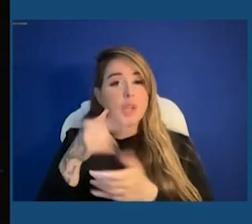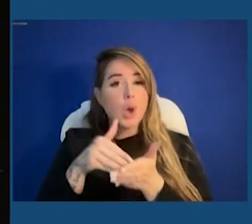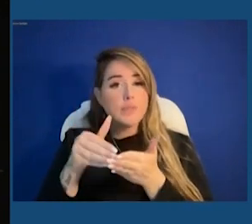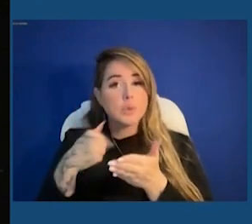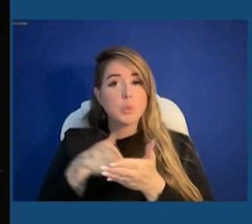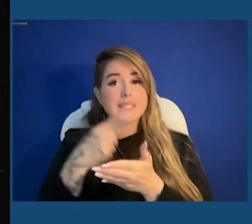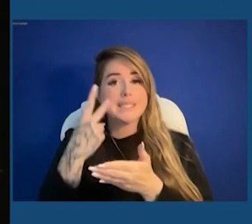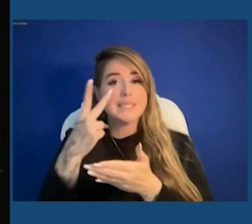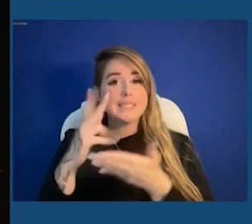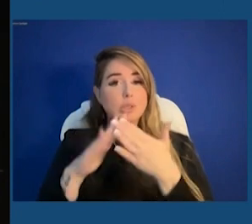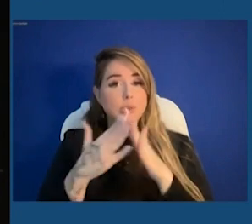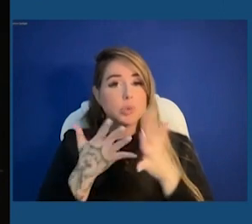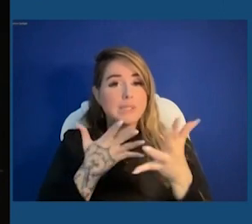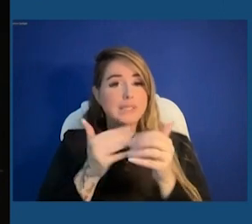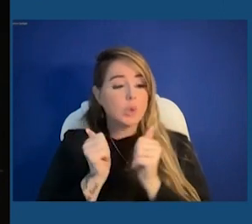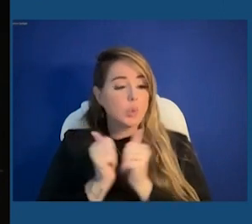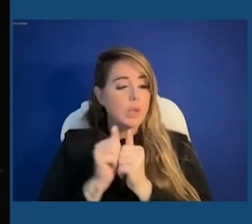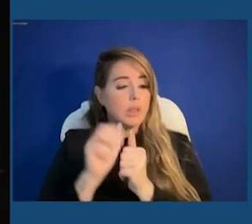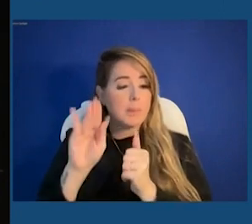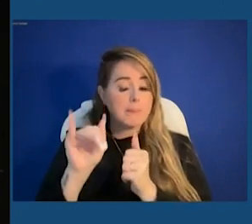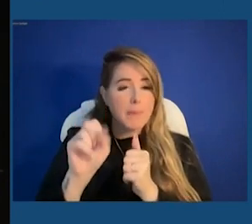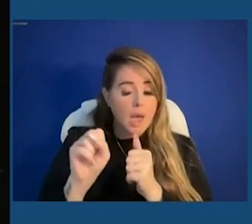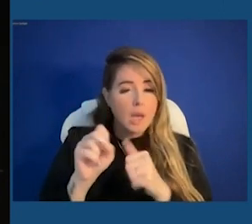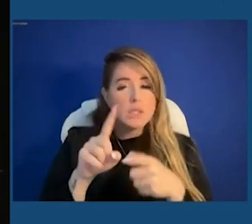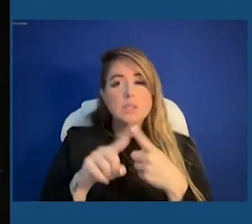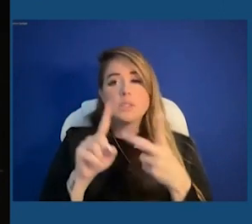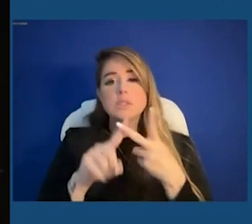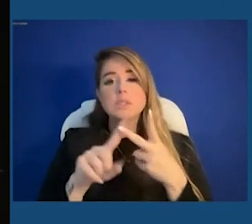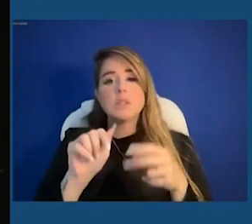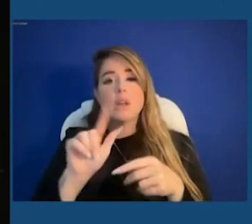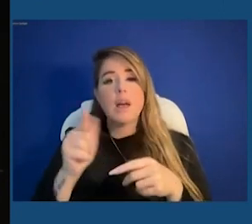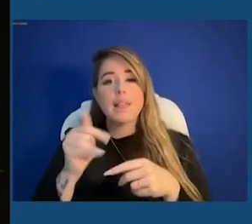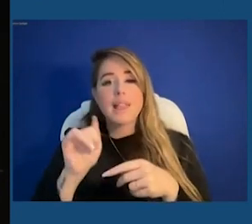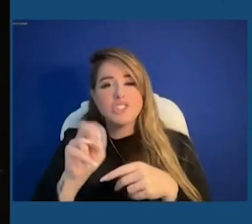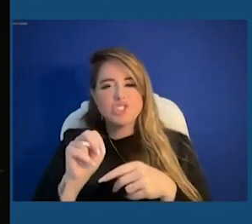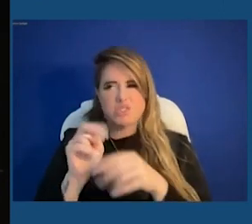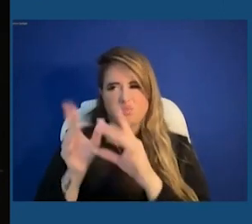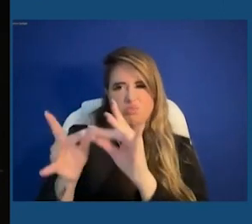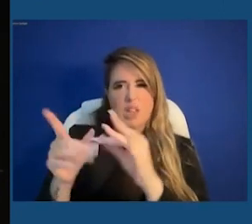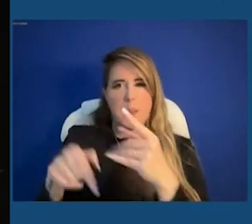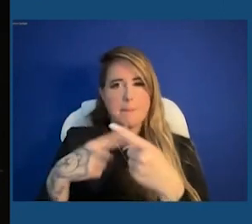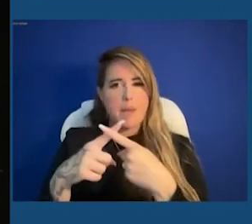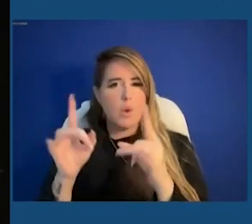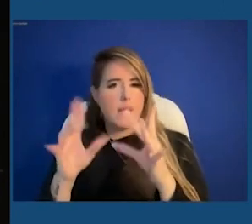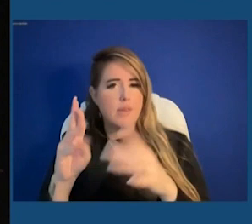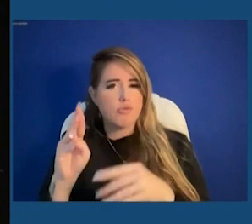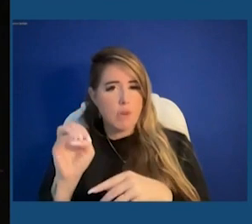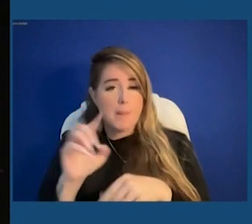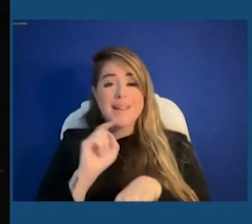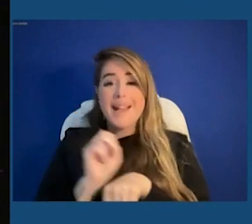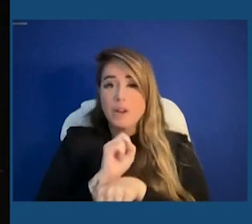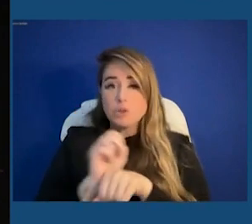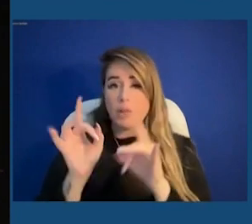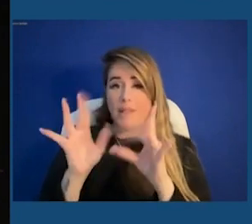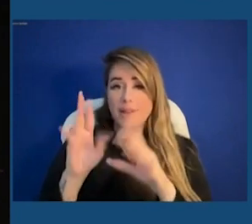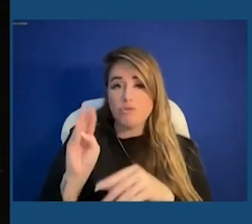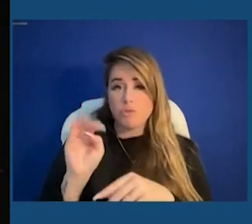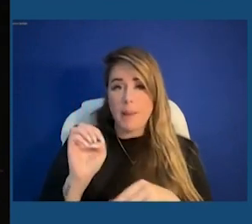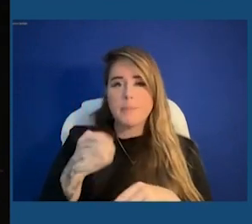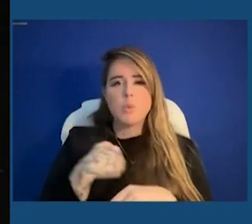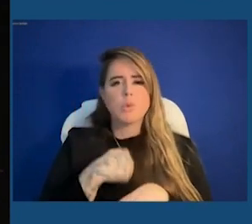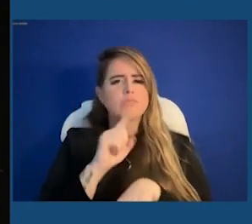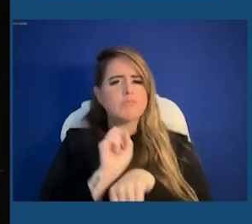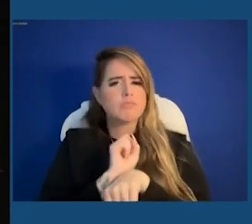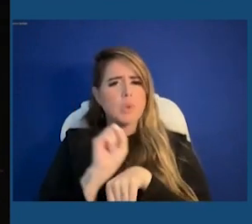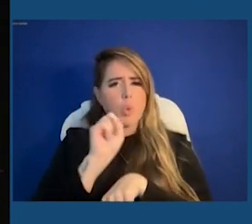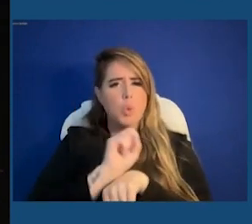with bias incidents, allegations of hate crimes, or actual hate crimes, we actually work